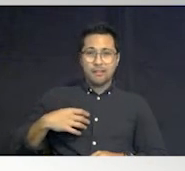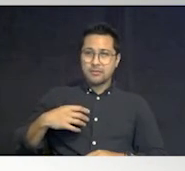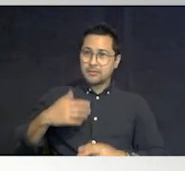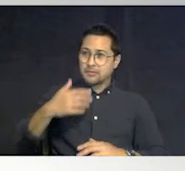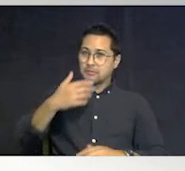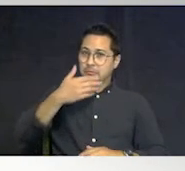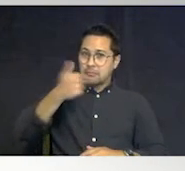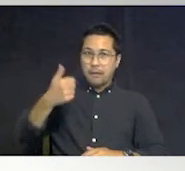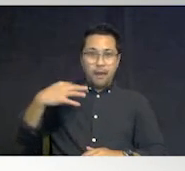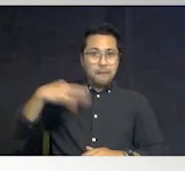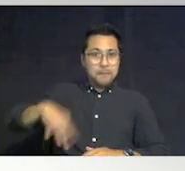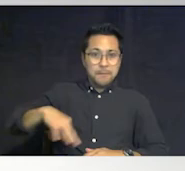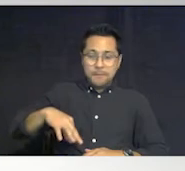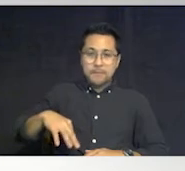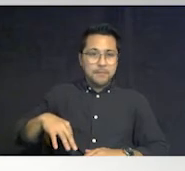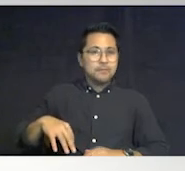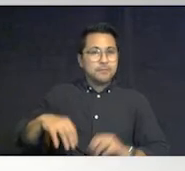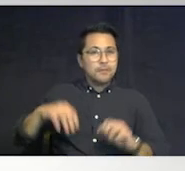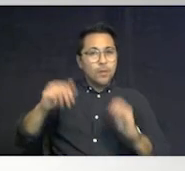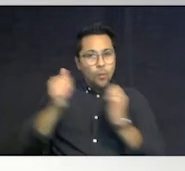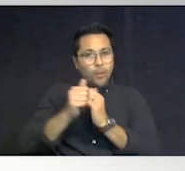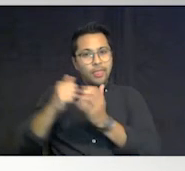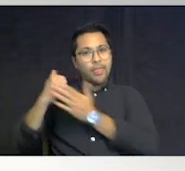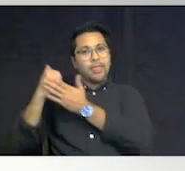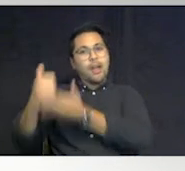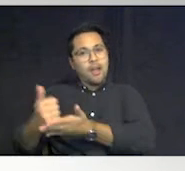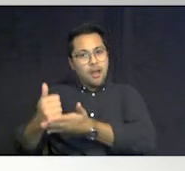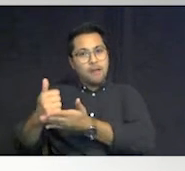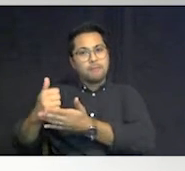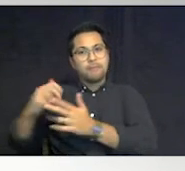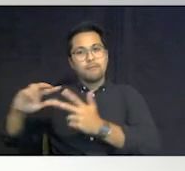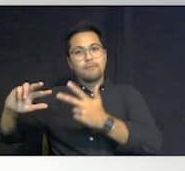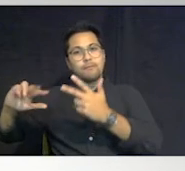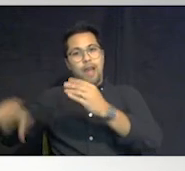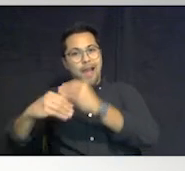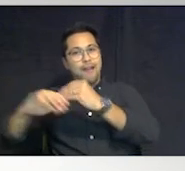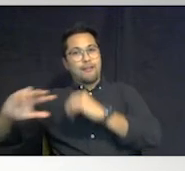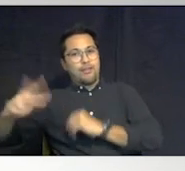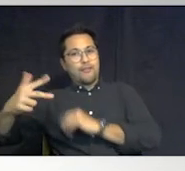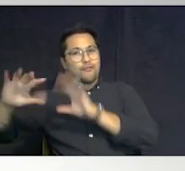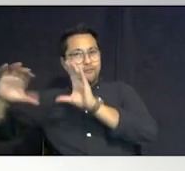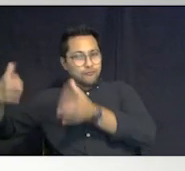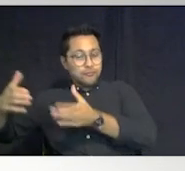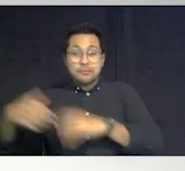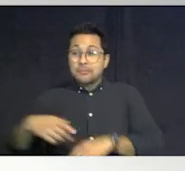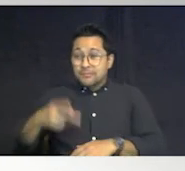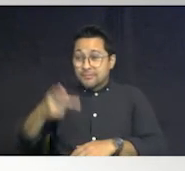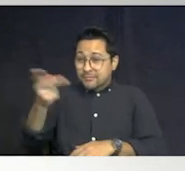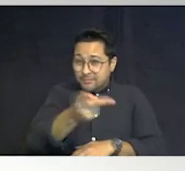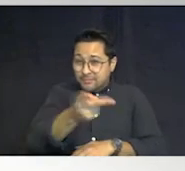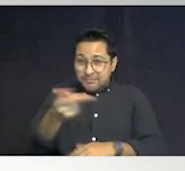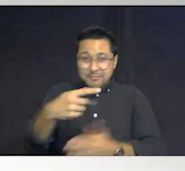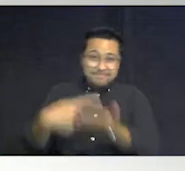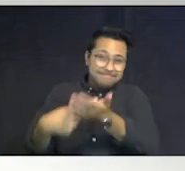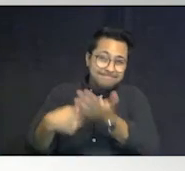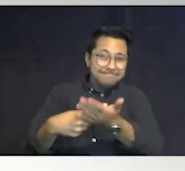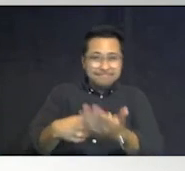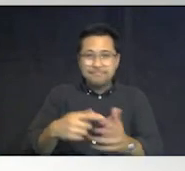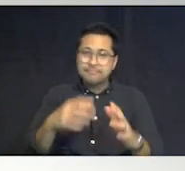resolution that can be reached with the help of an impartial third party. It is confidential, and it is the most collaborative.